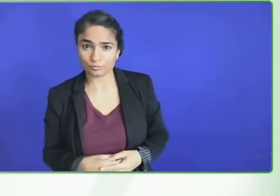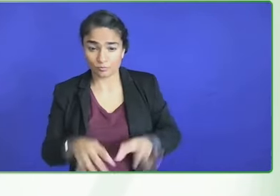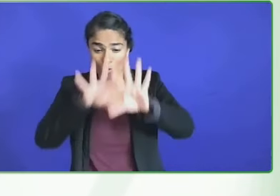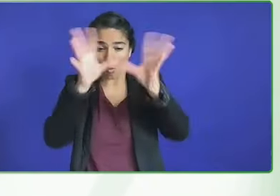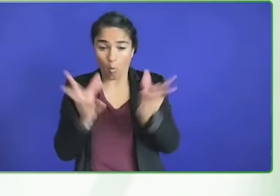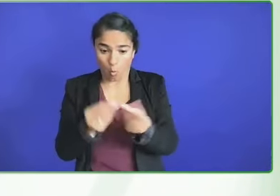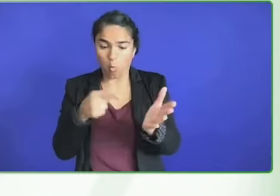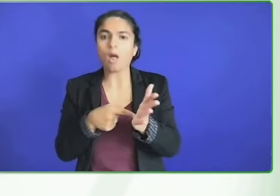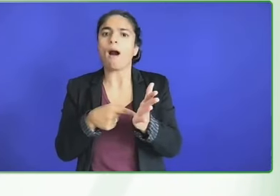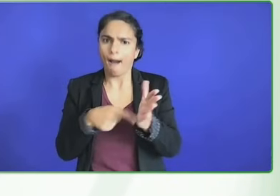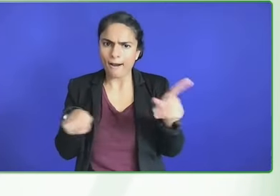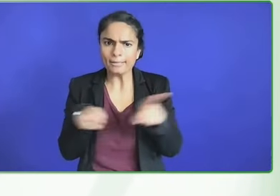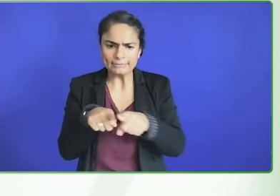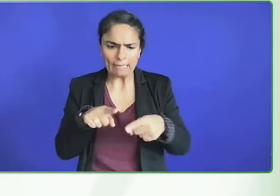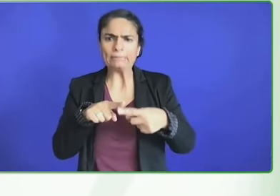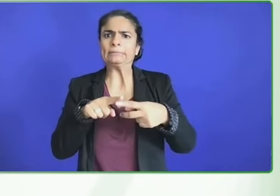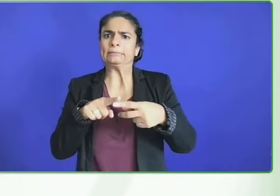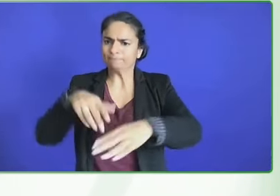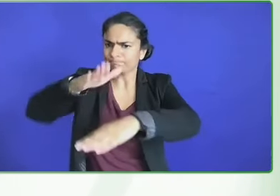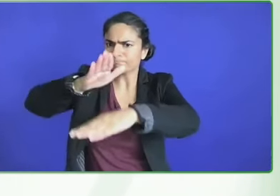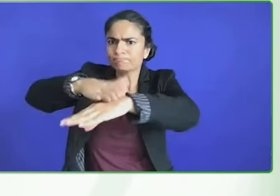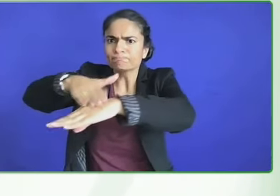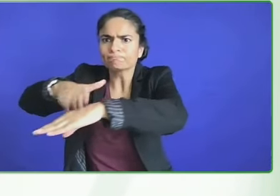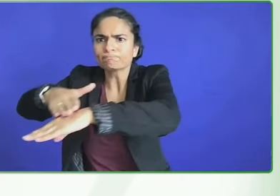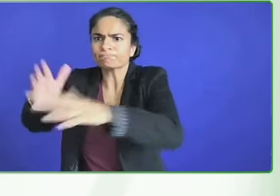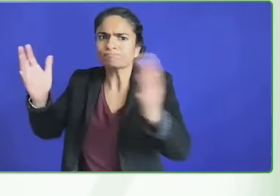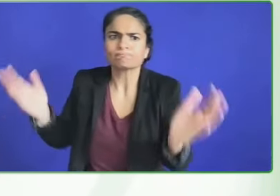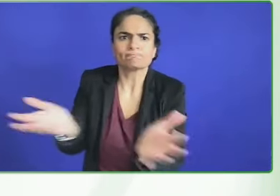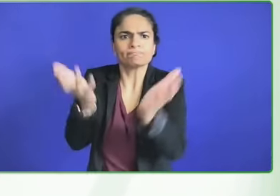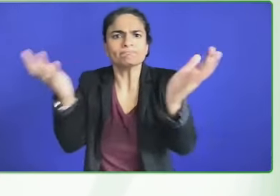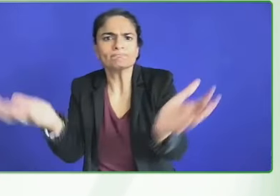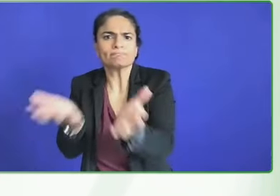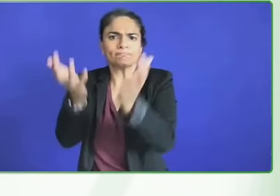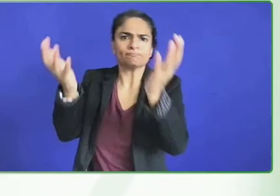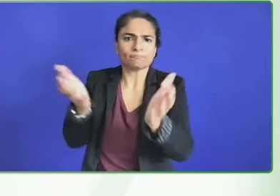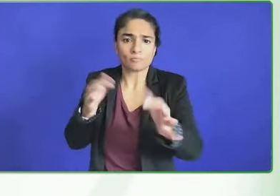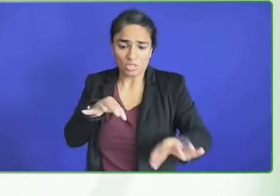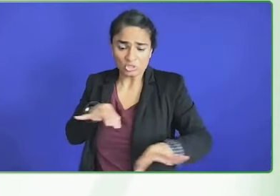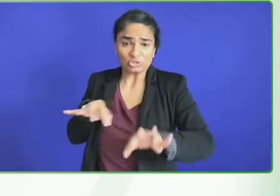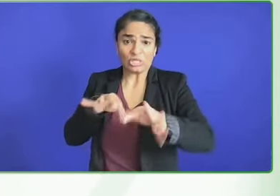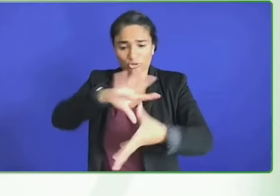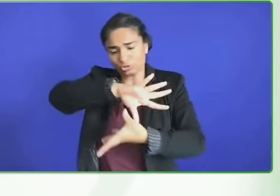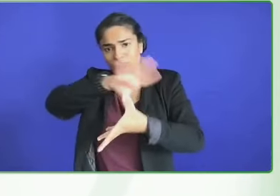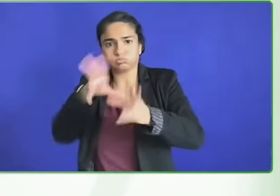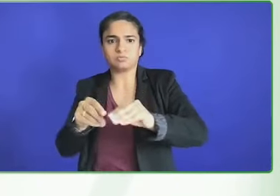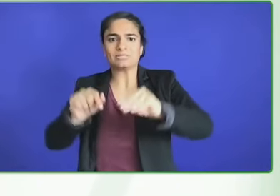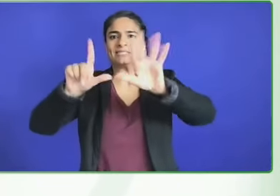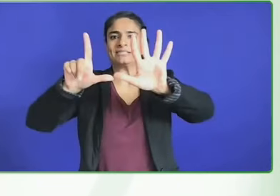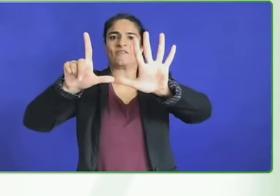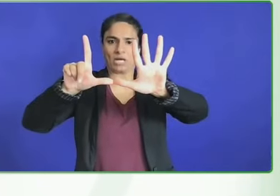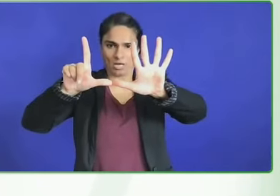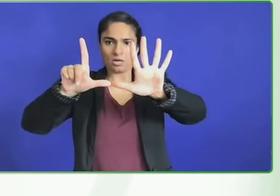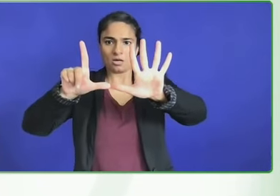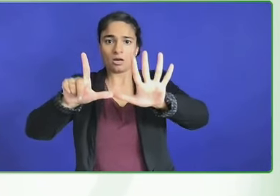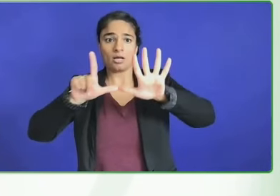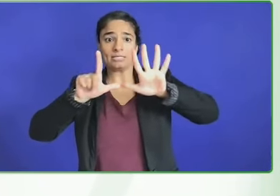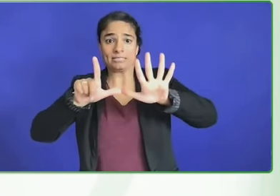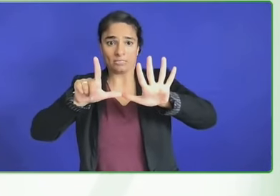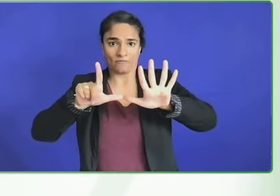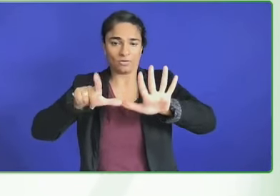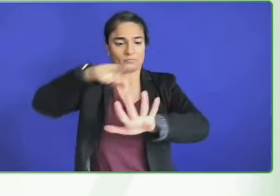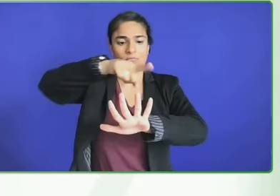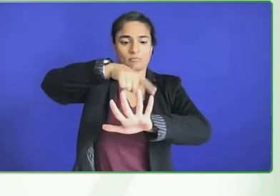work together with member states' representatives, civil society, DPOs, and of course the Commission. We